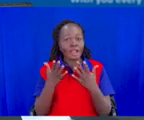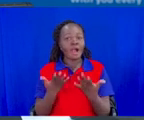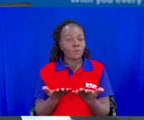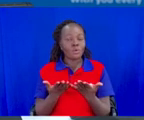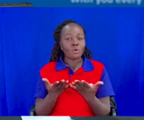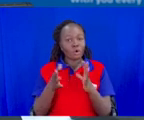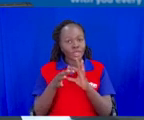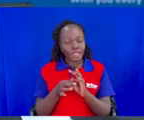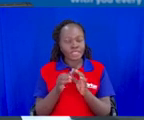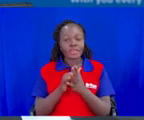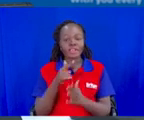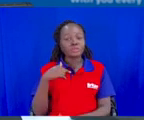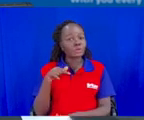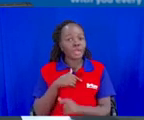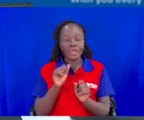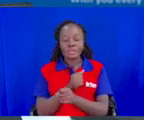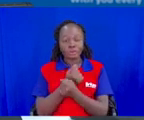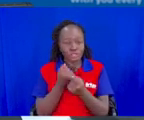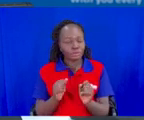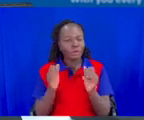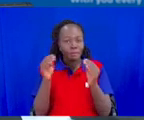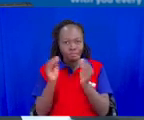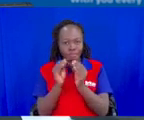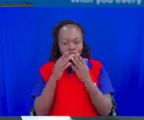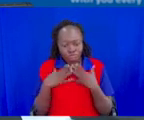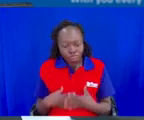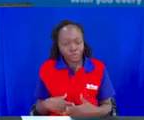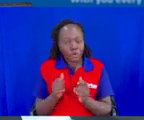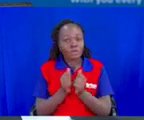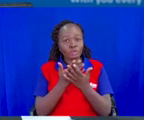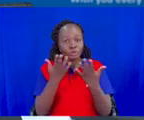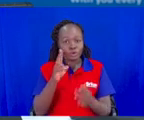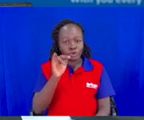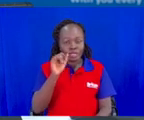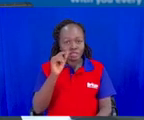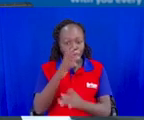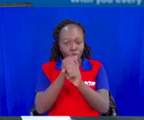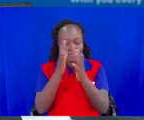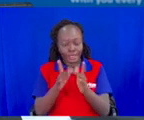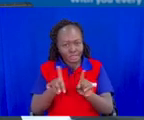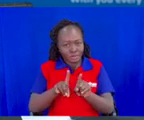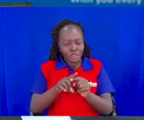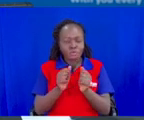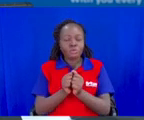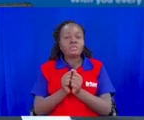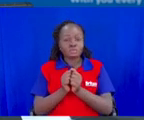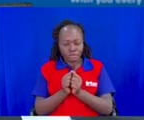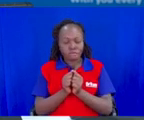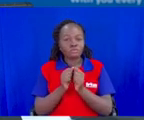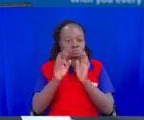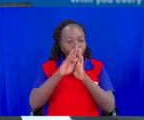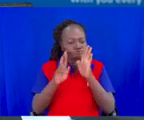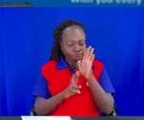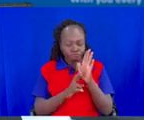that we are not able to physically meet with the unit holders according to the trust deed and rules